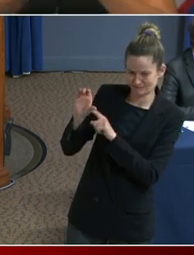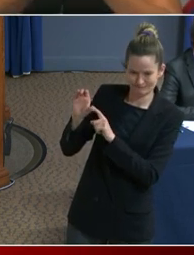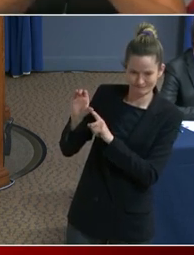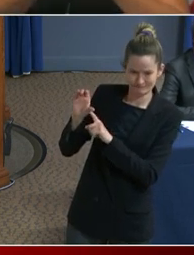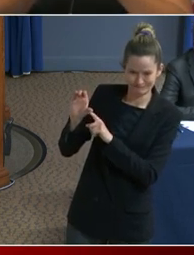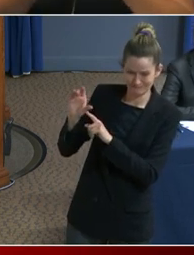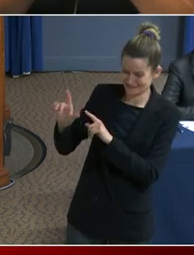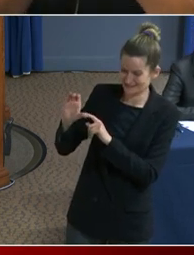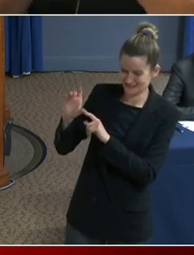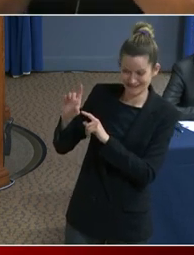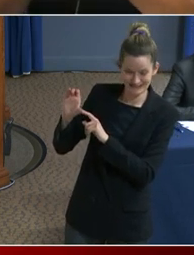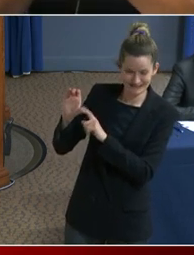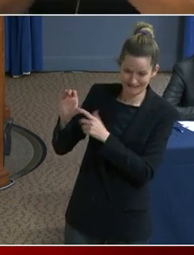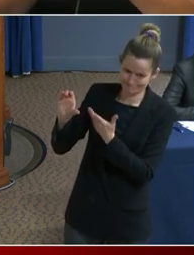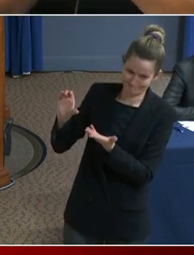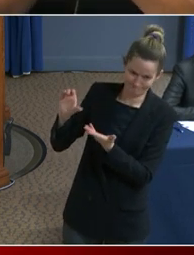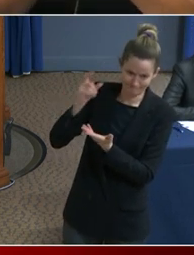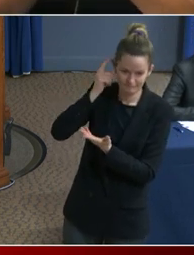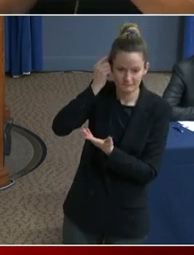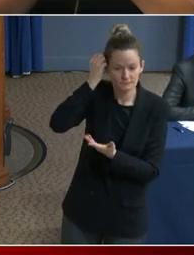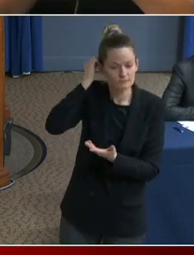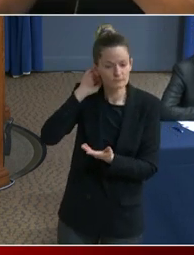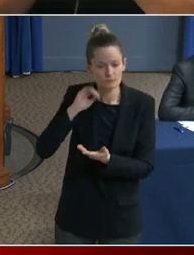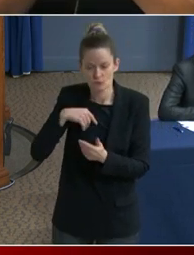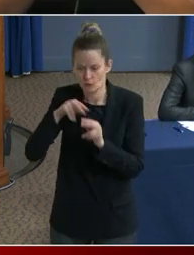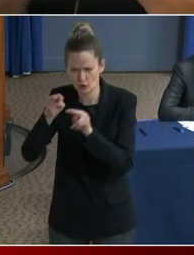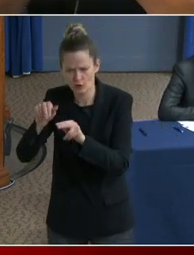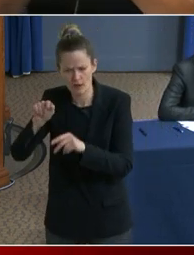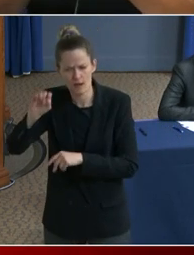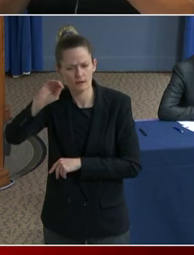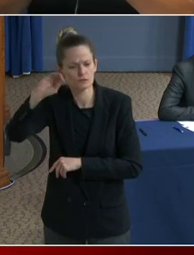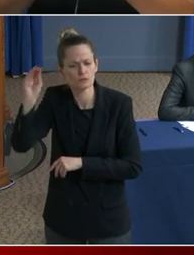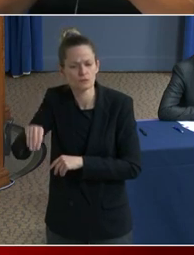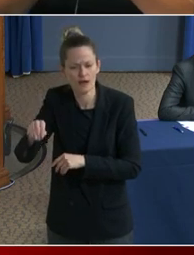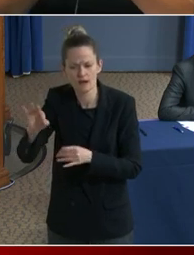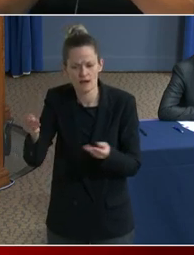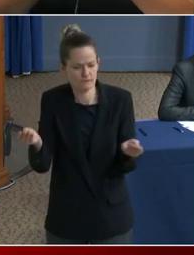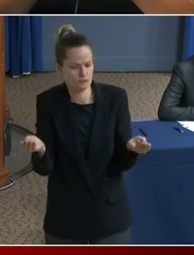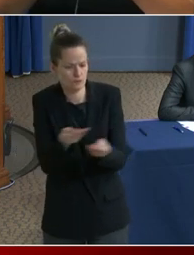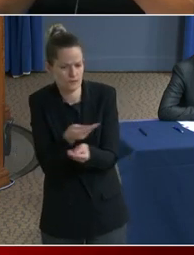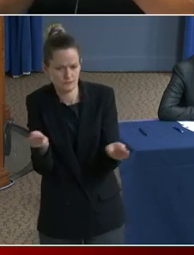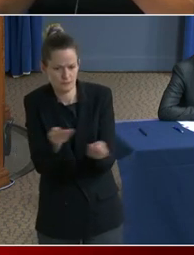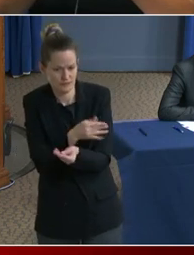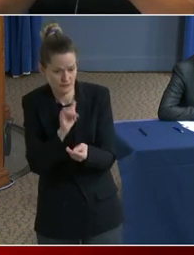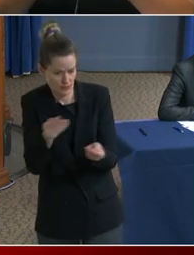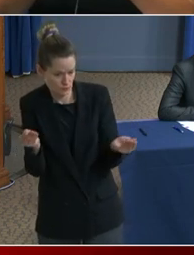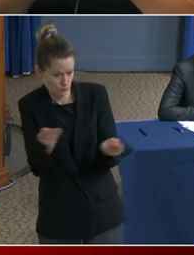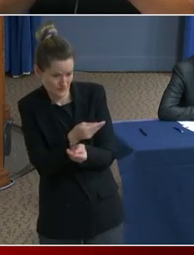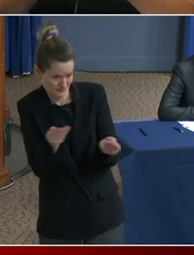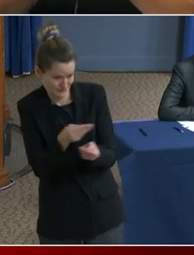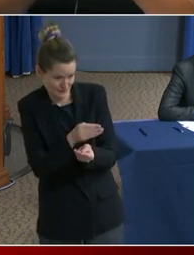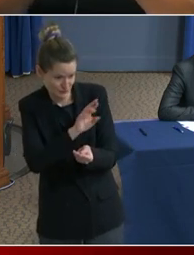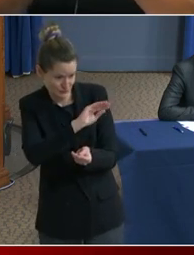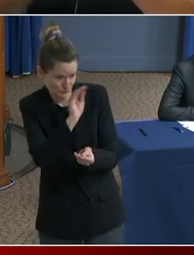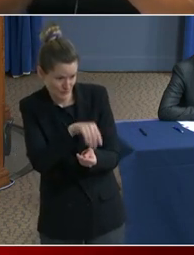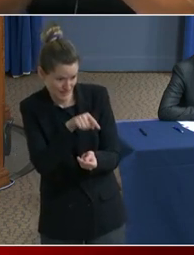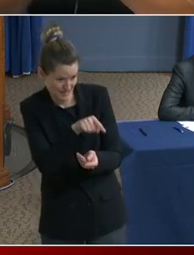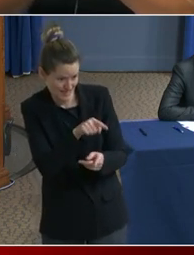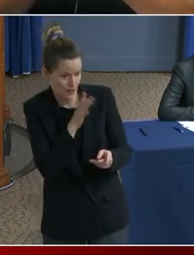it looks at the rate of transmission and makes recommendations for masking indoors, and that's exactly where we